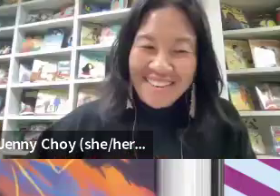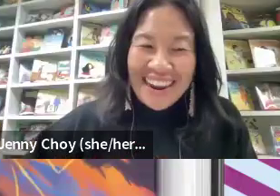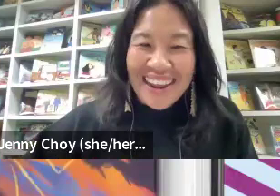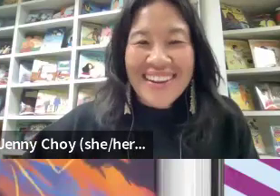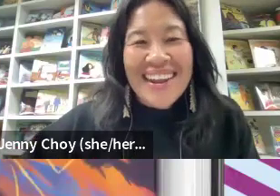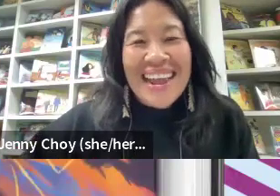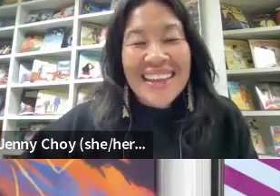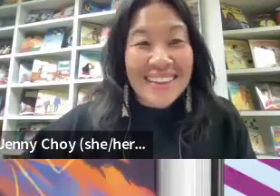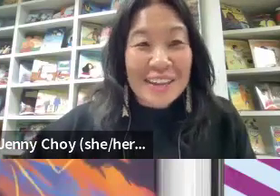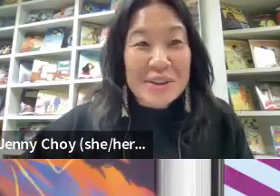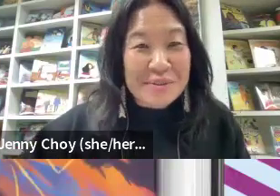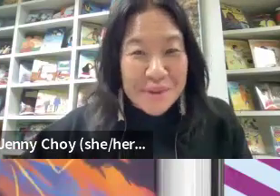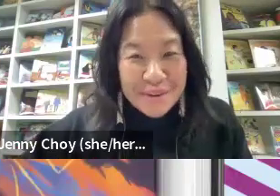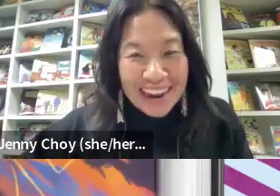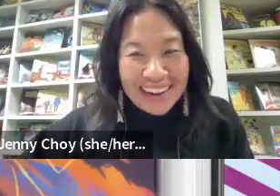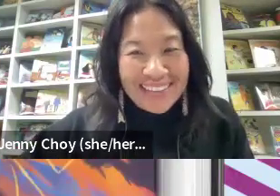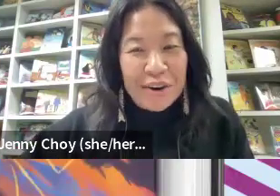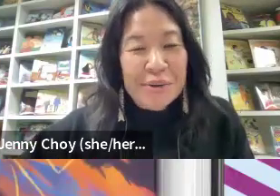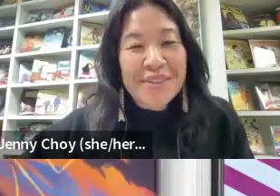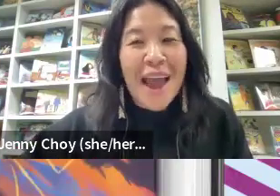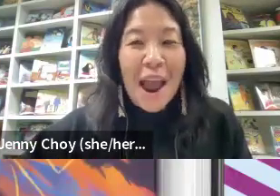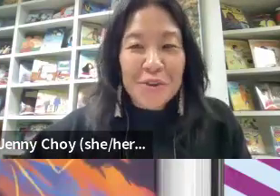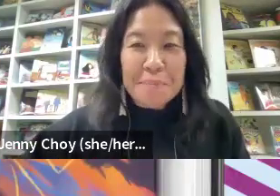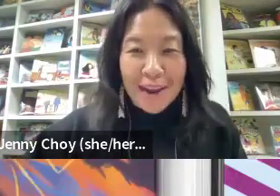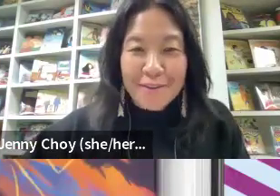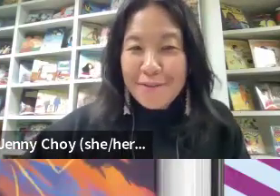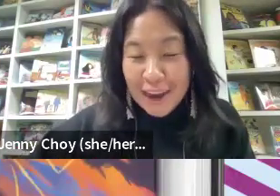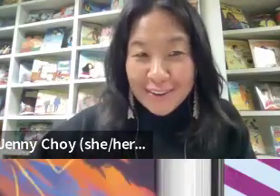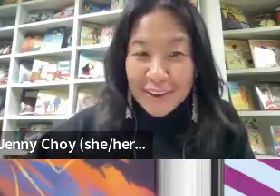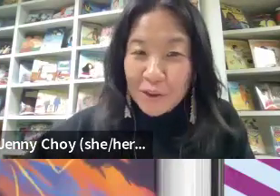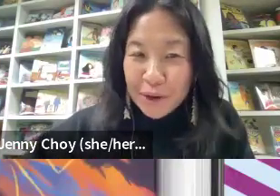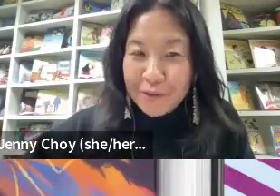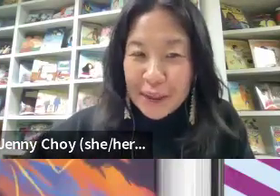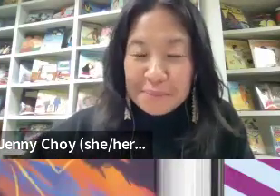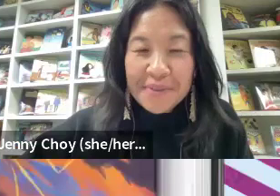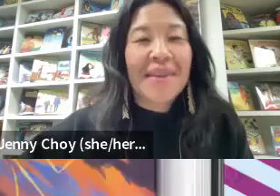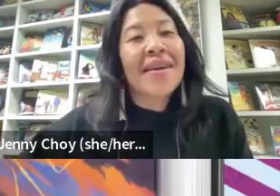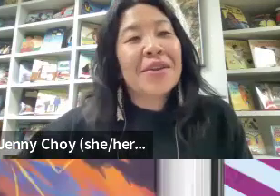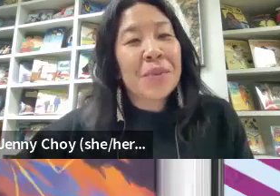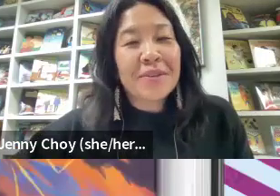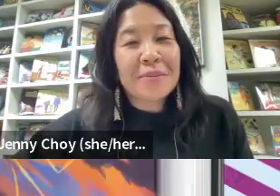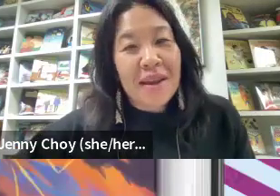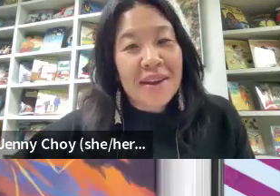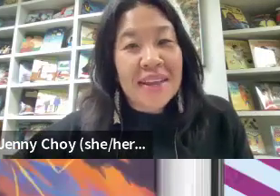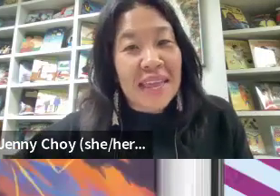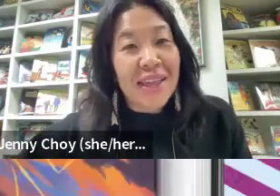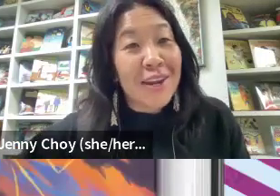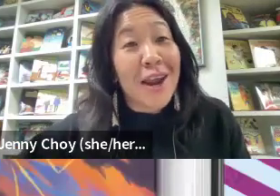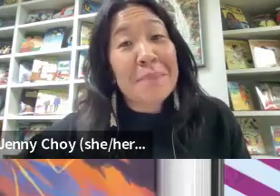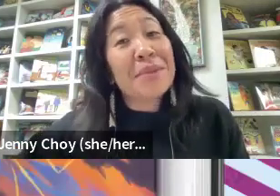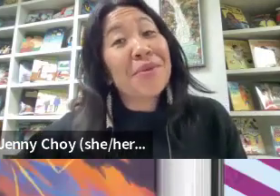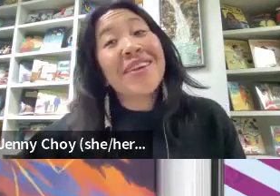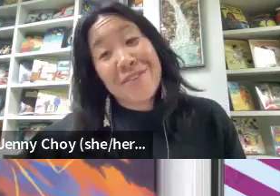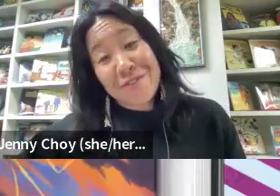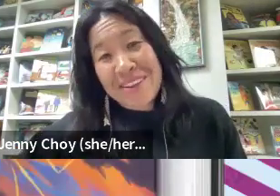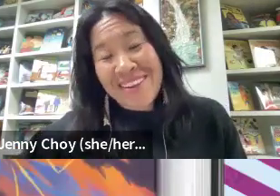Jenny here again. Let's continue with more YA, starting with the action-packed fantasy Twin Flames. Twins Bianca and Layla could